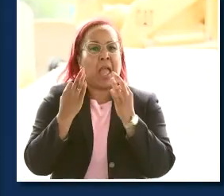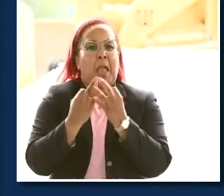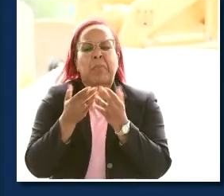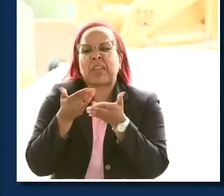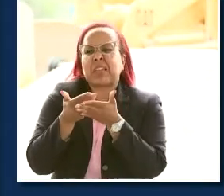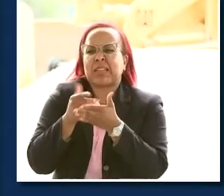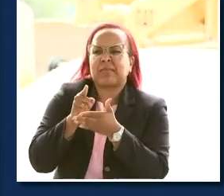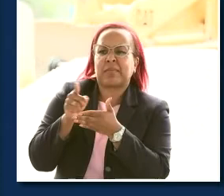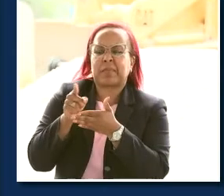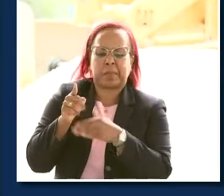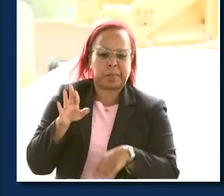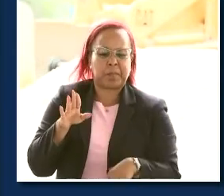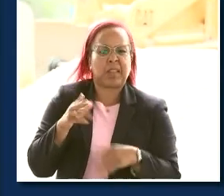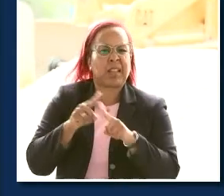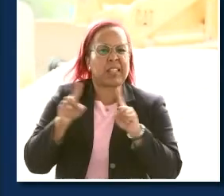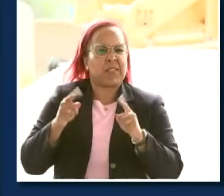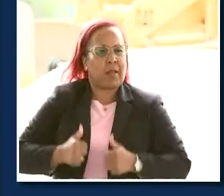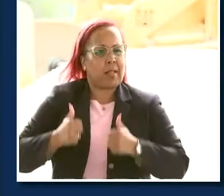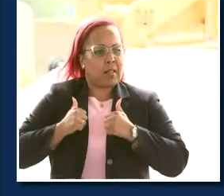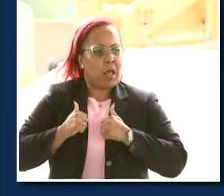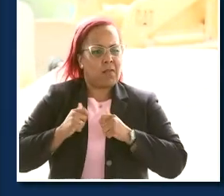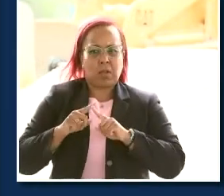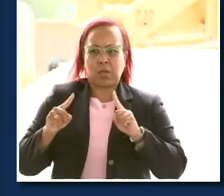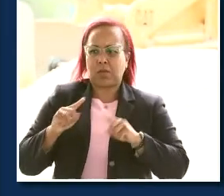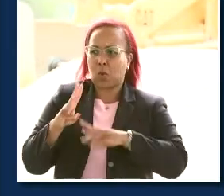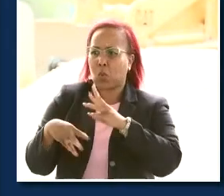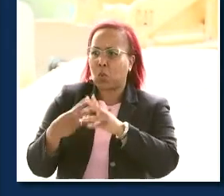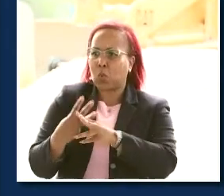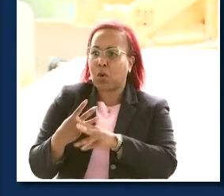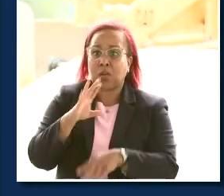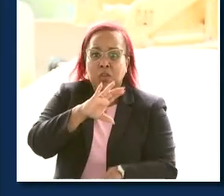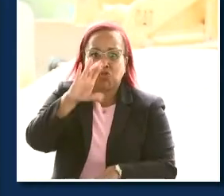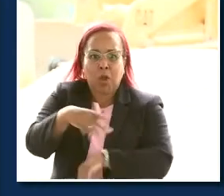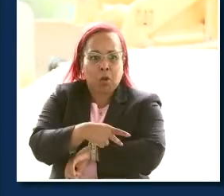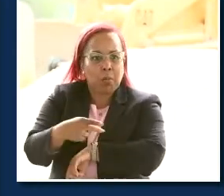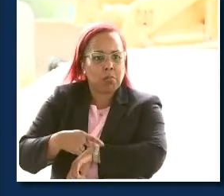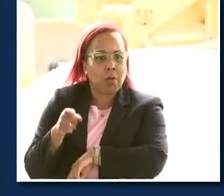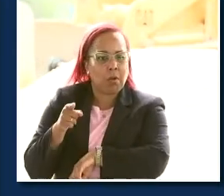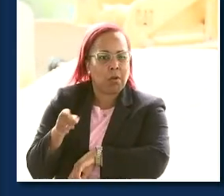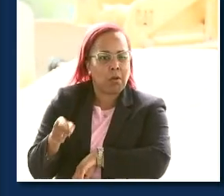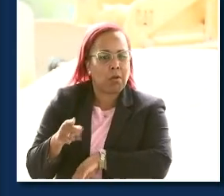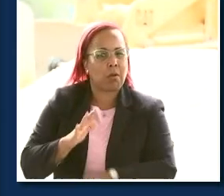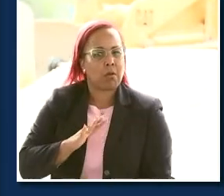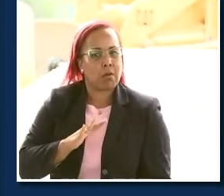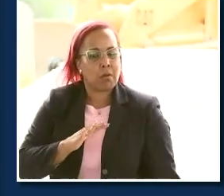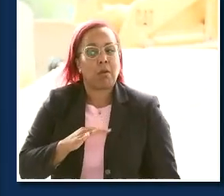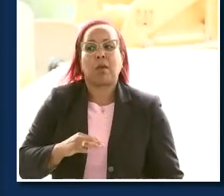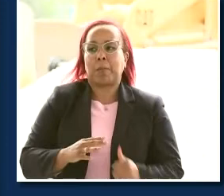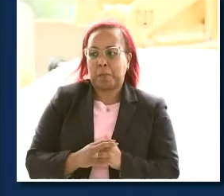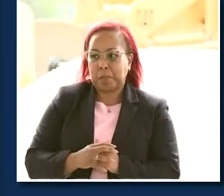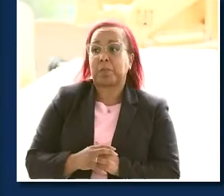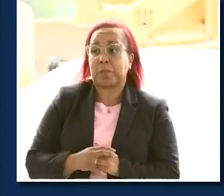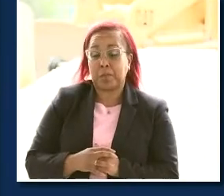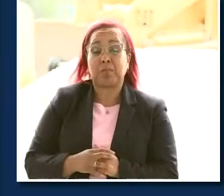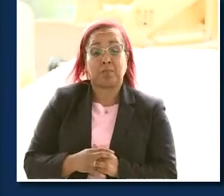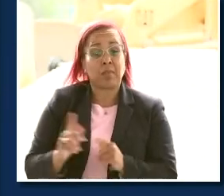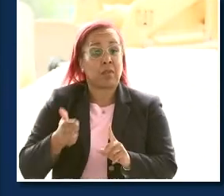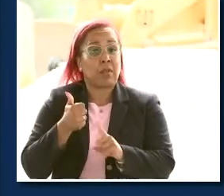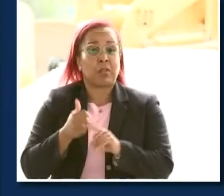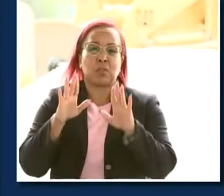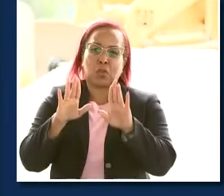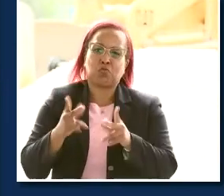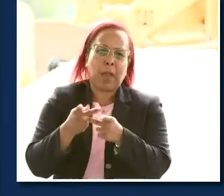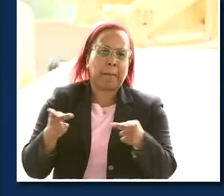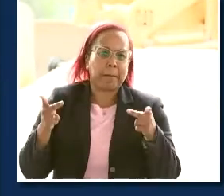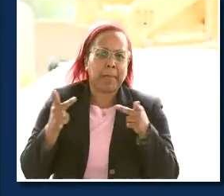few blocks to a different life, a different world, a Chicago park, right? And it's a great